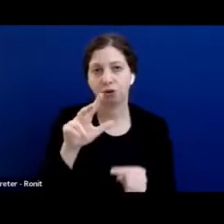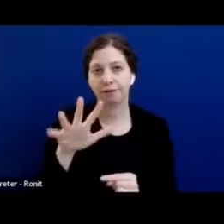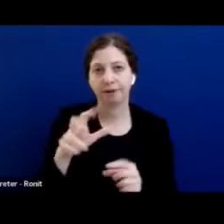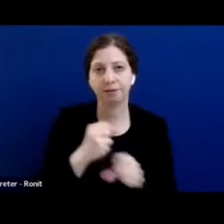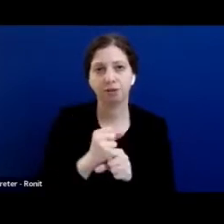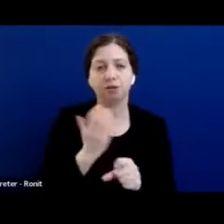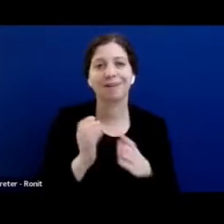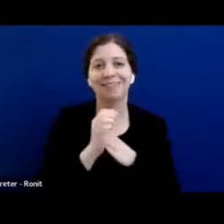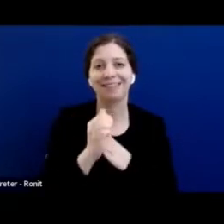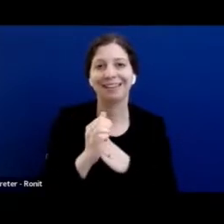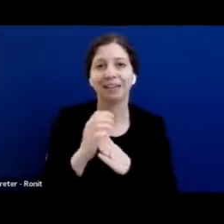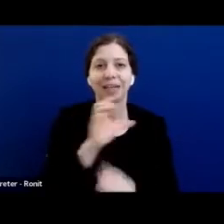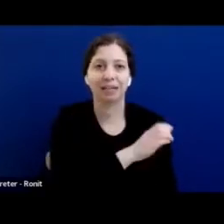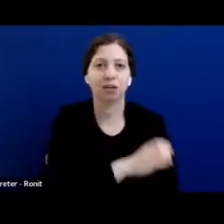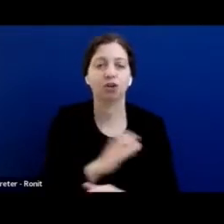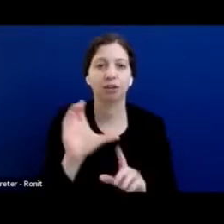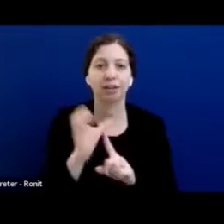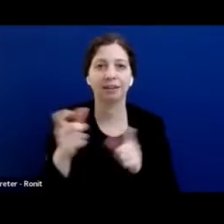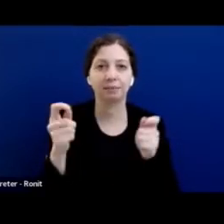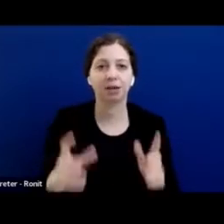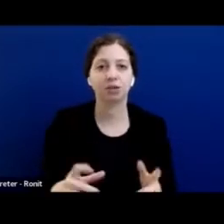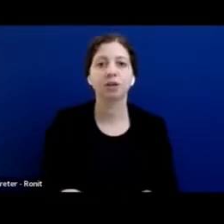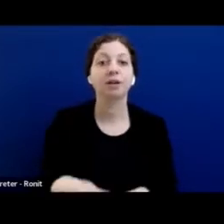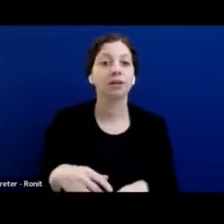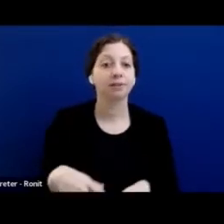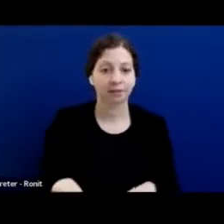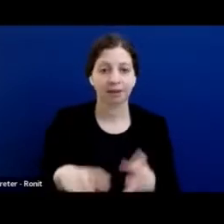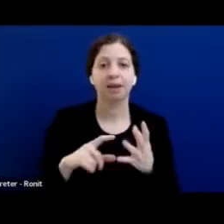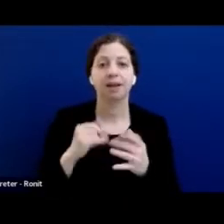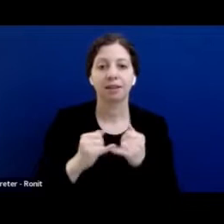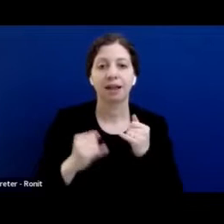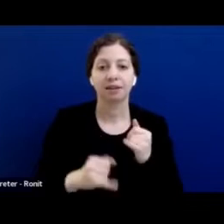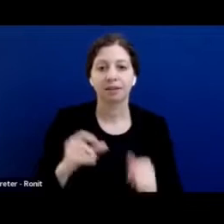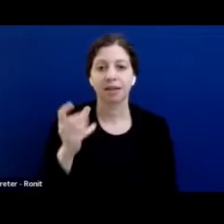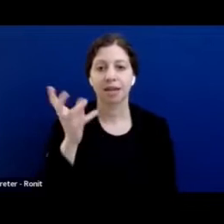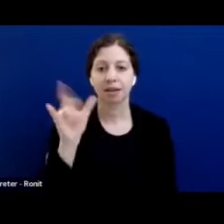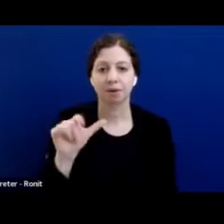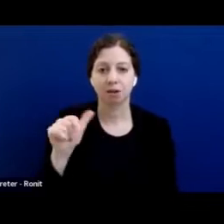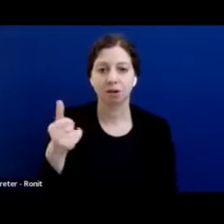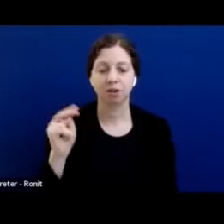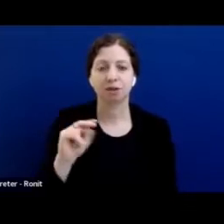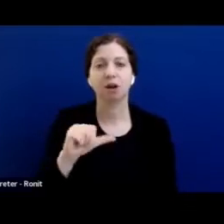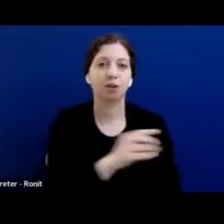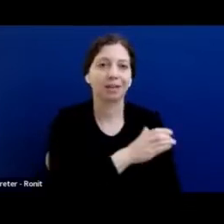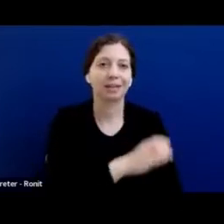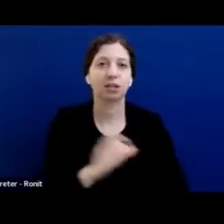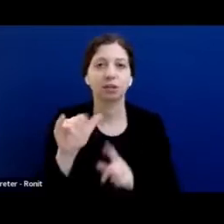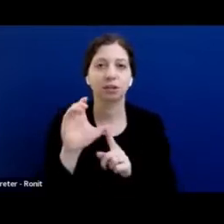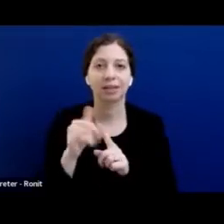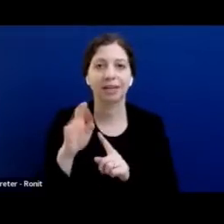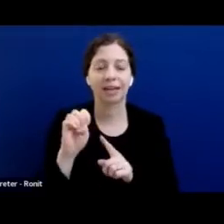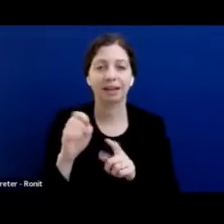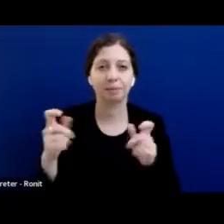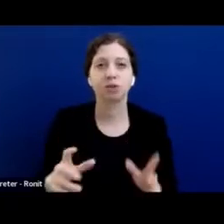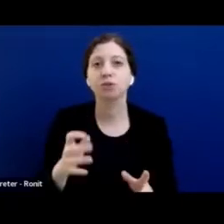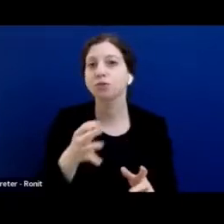clinical case manager. And last but certainly not least, Amy Lawson, our other clinical case manager, who is just about to celebrate